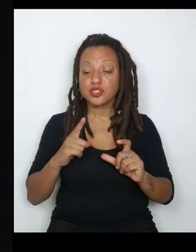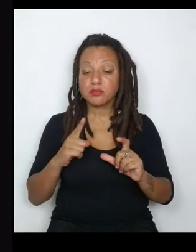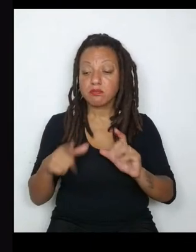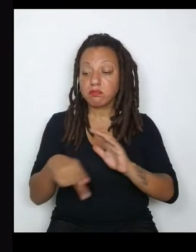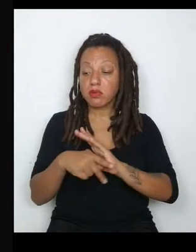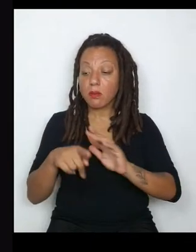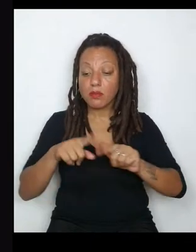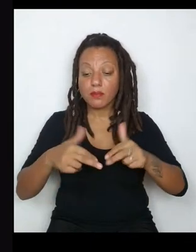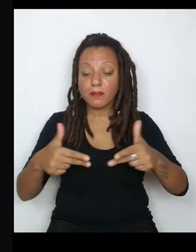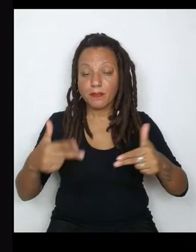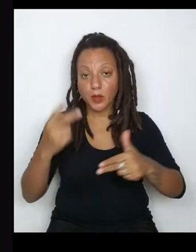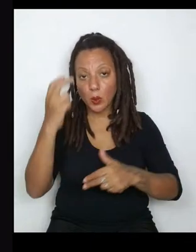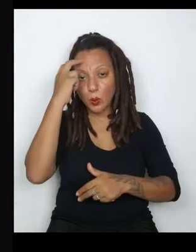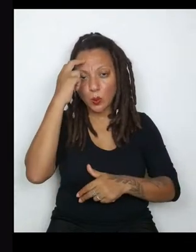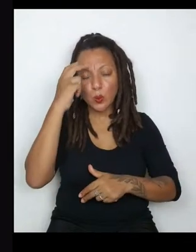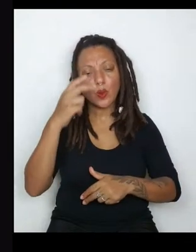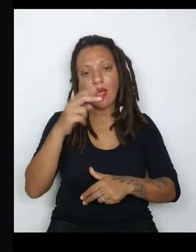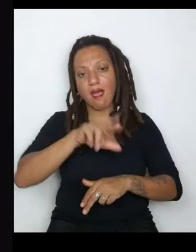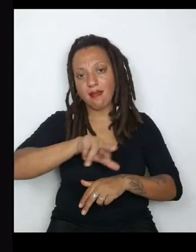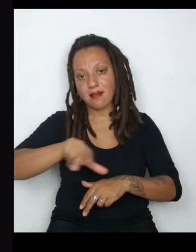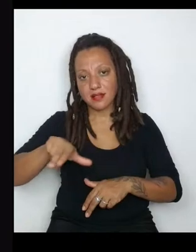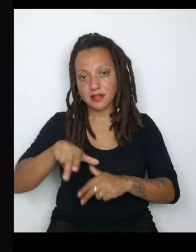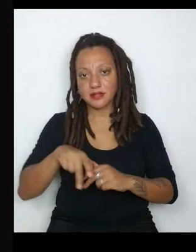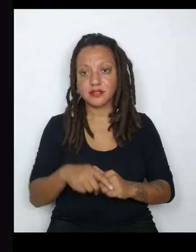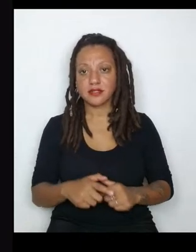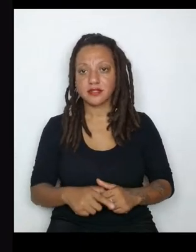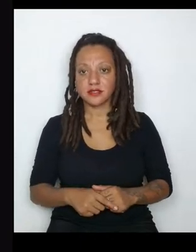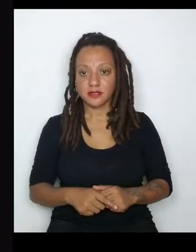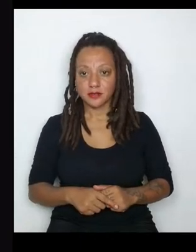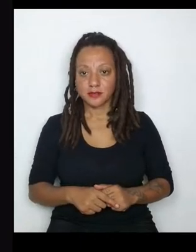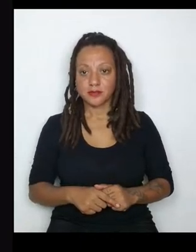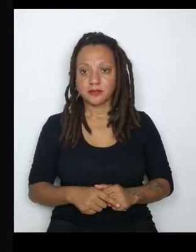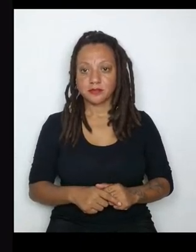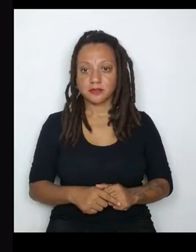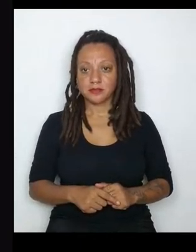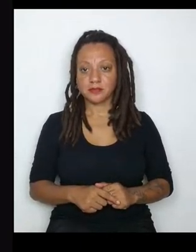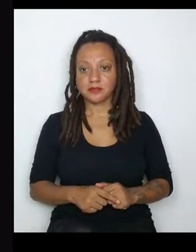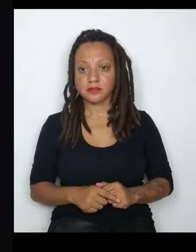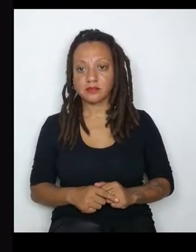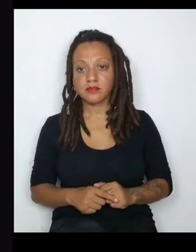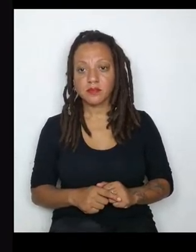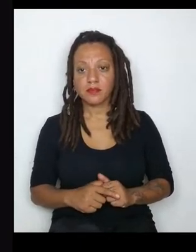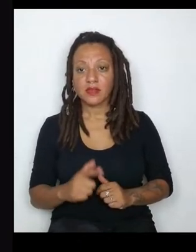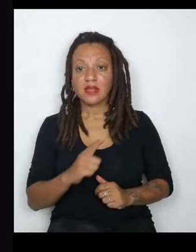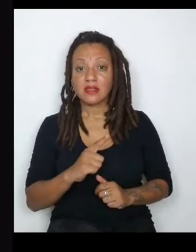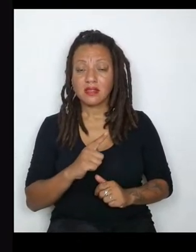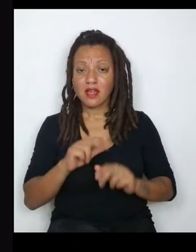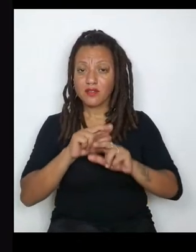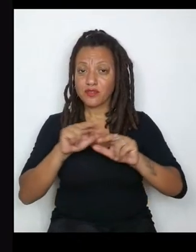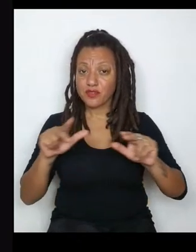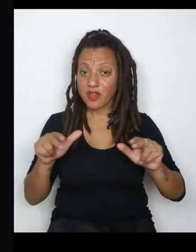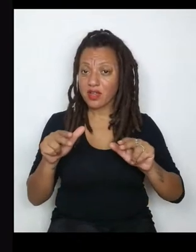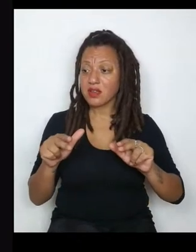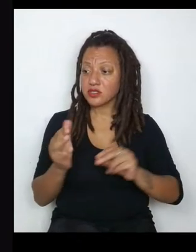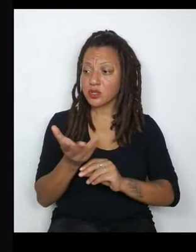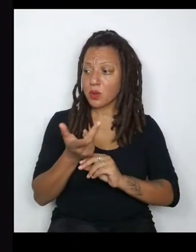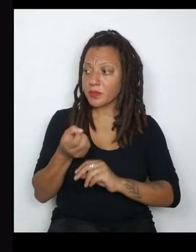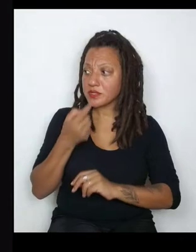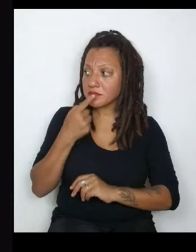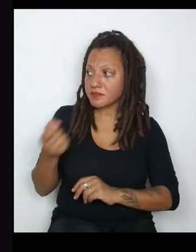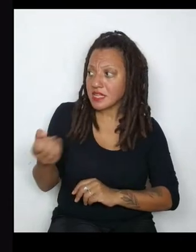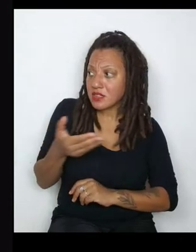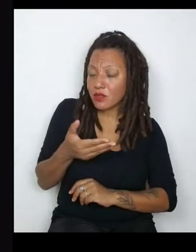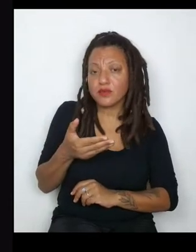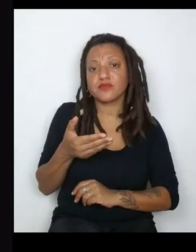number of recent works on gogana or it pains to defend him from the critiques to which i referred at the